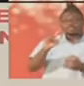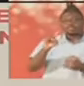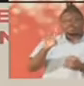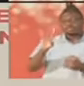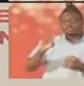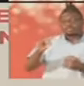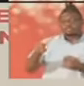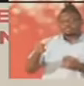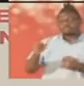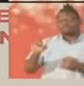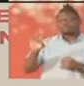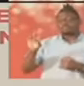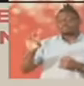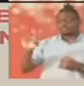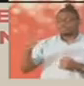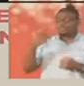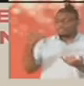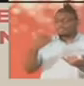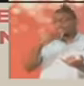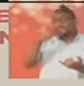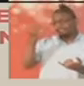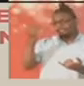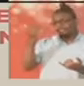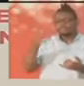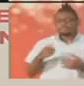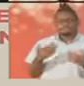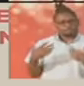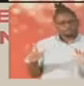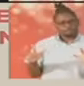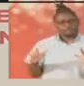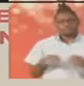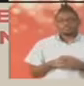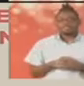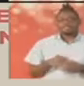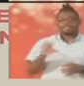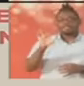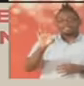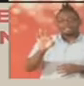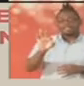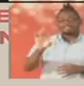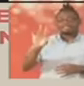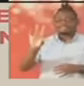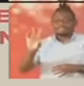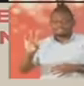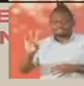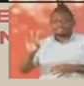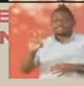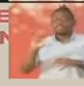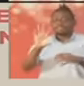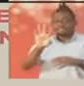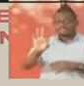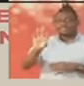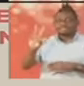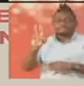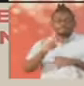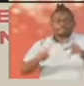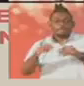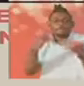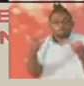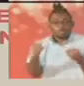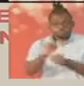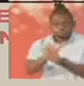7,481 recovered patients. There are 97 active positive cases at this point in